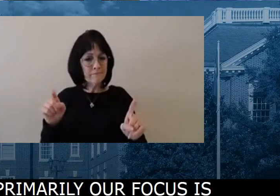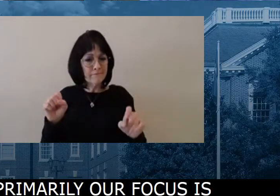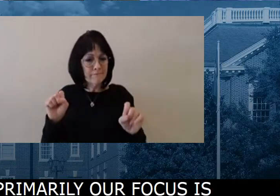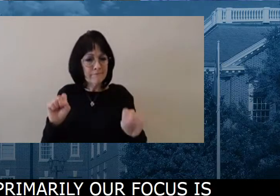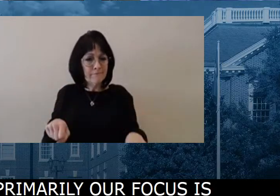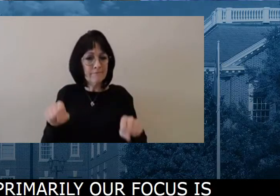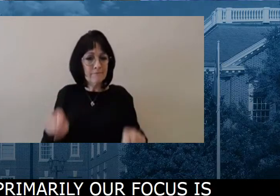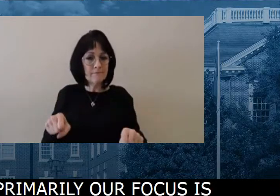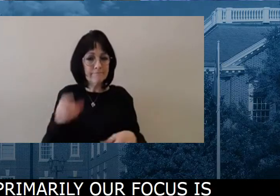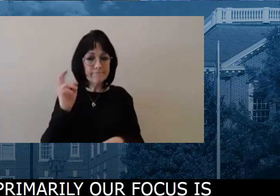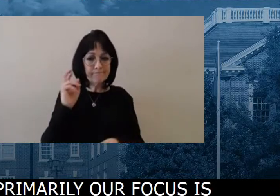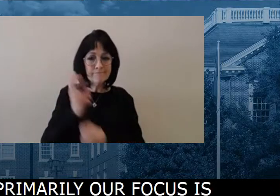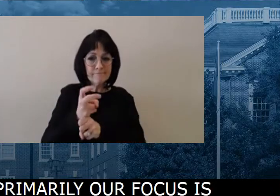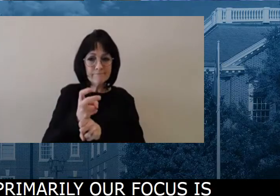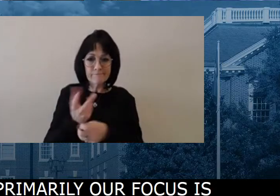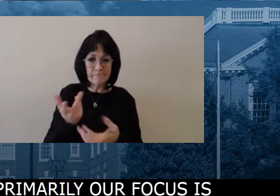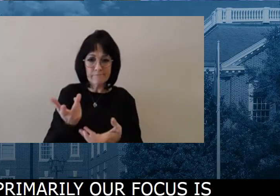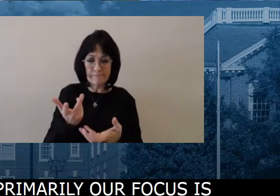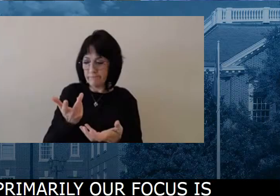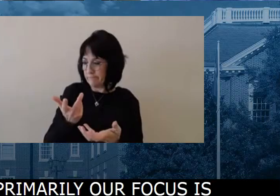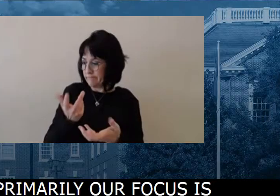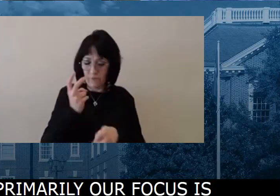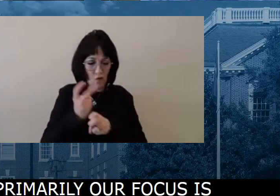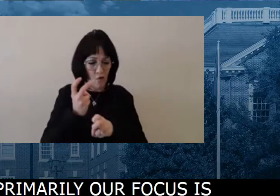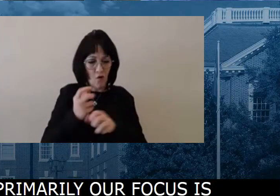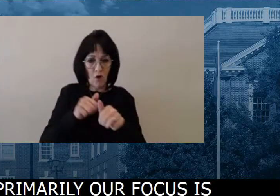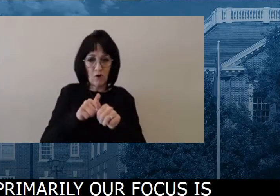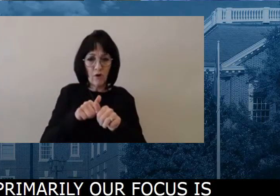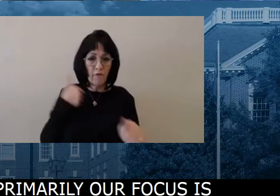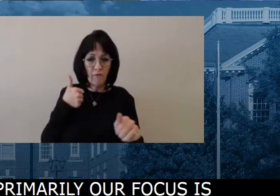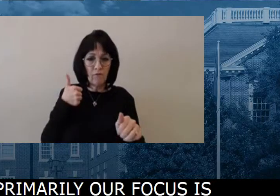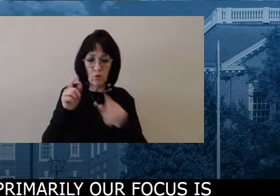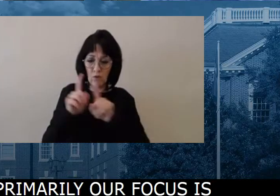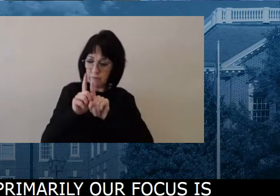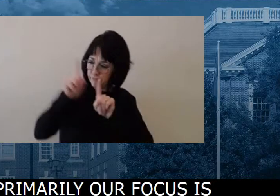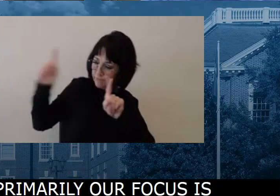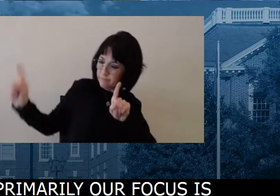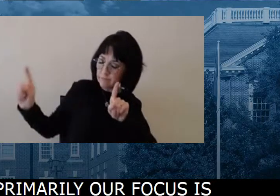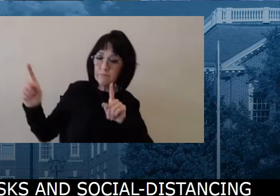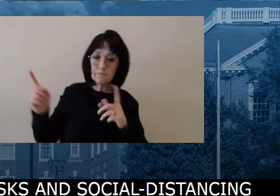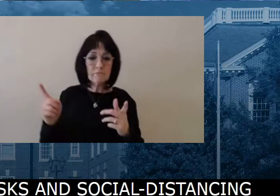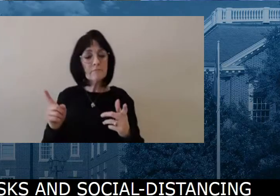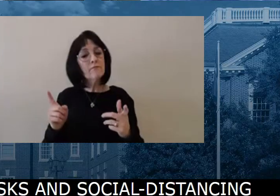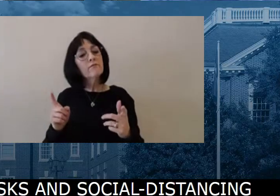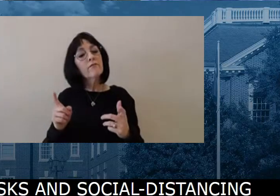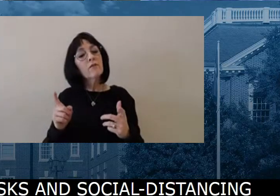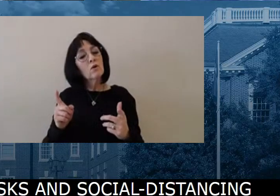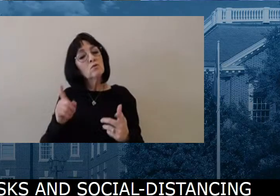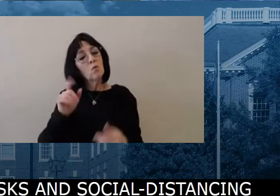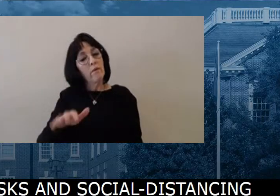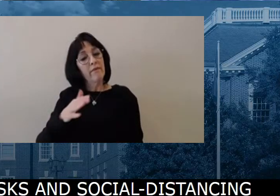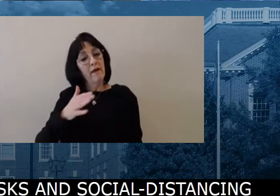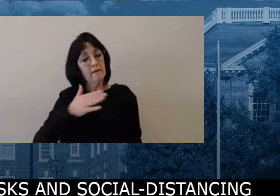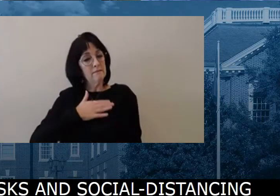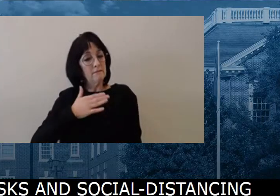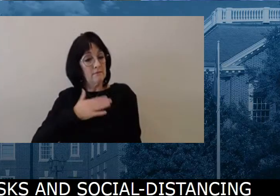and anywhere where folks, multiple households are gathering. But this is good news